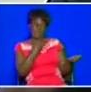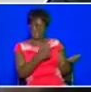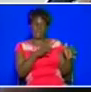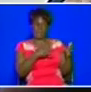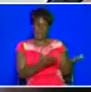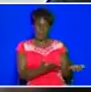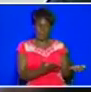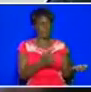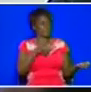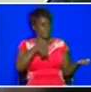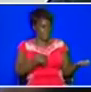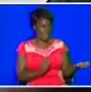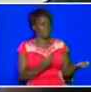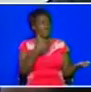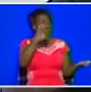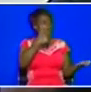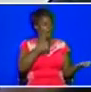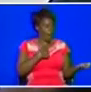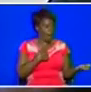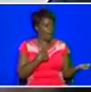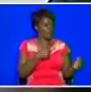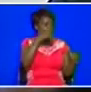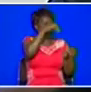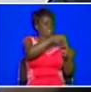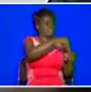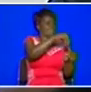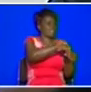that we have to invest